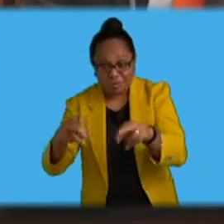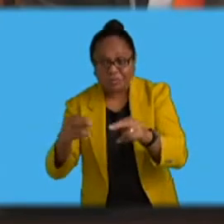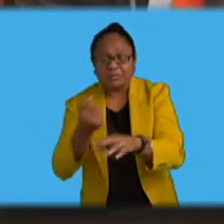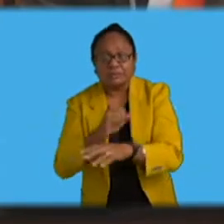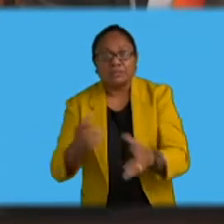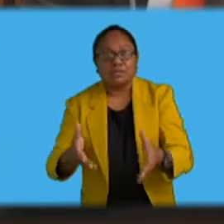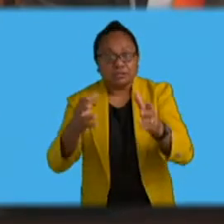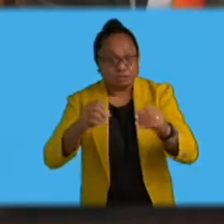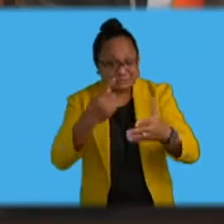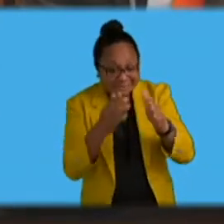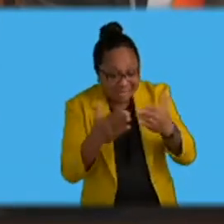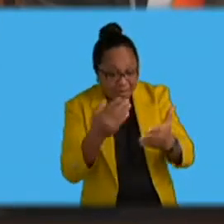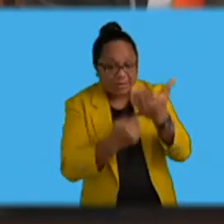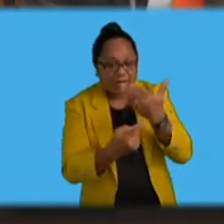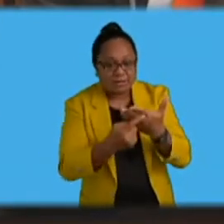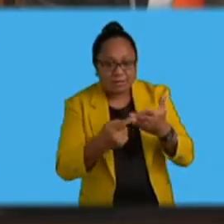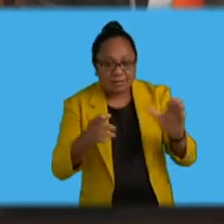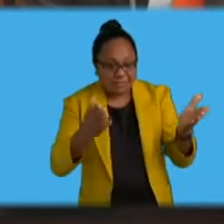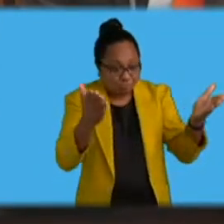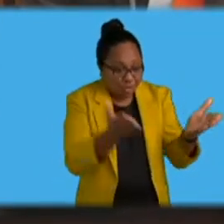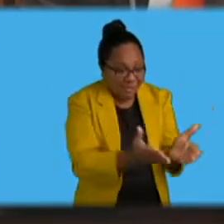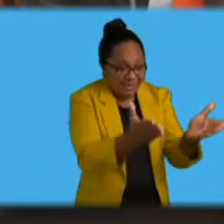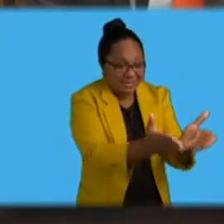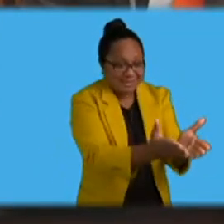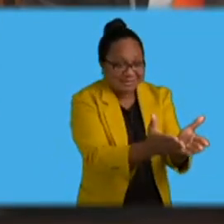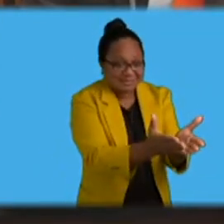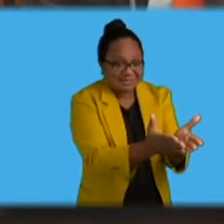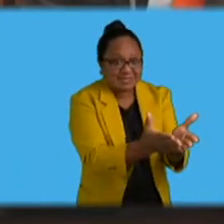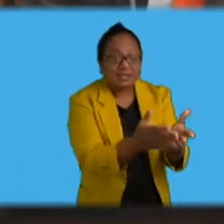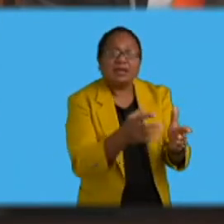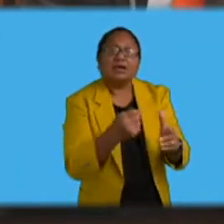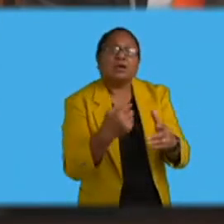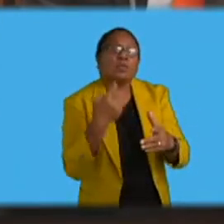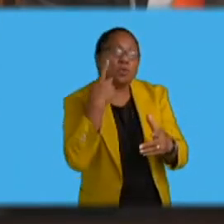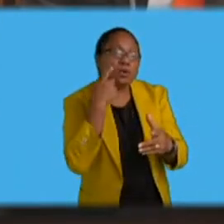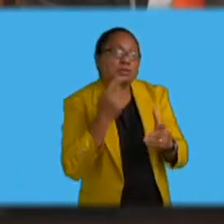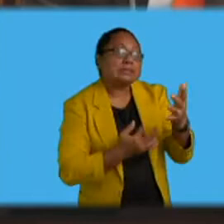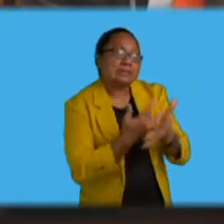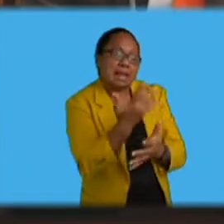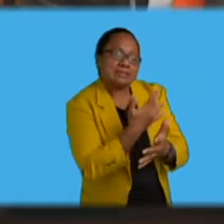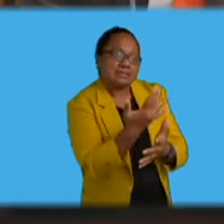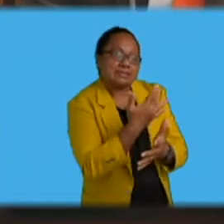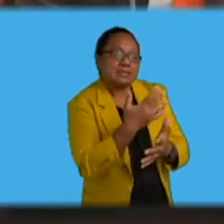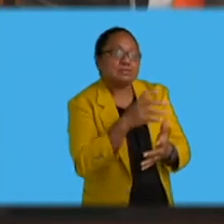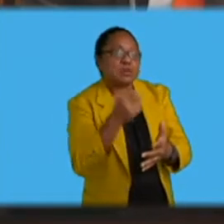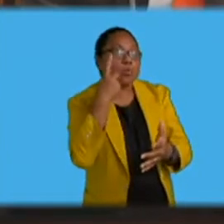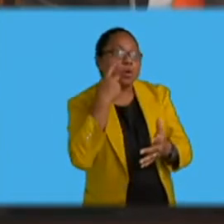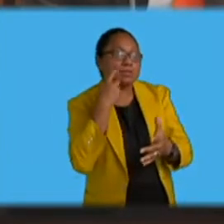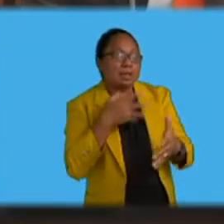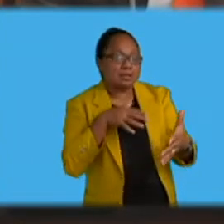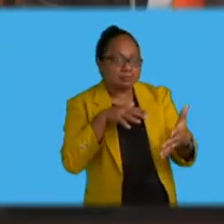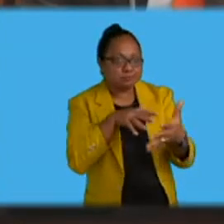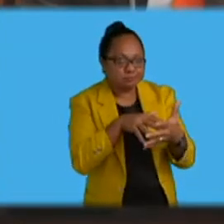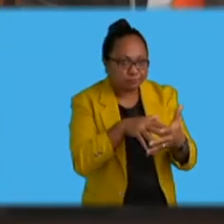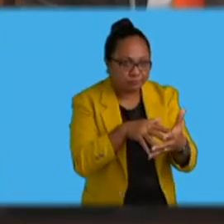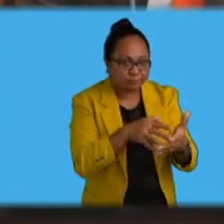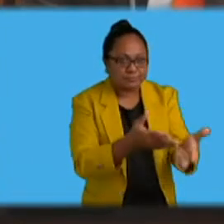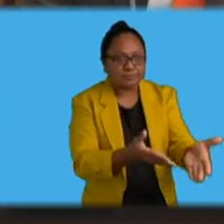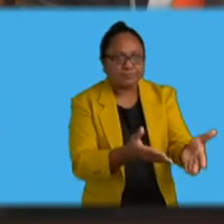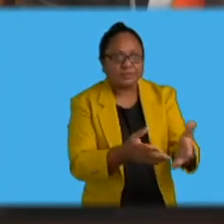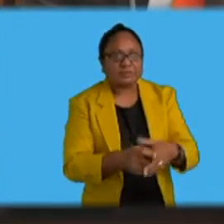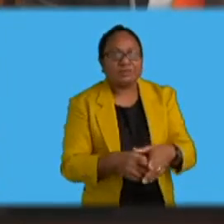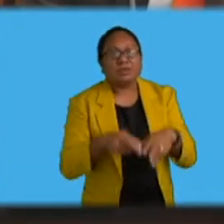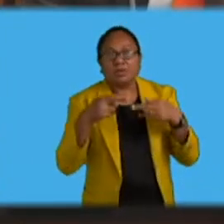the drains to be filled with weeds and choked. Water flow is very less, and thus so much money is spent, but the